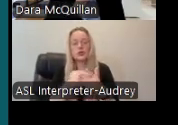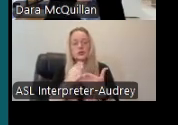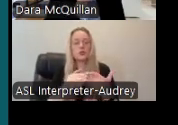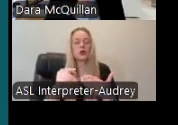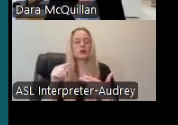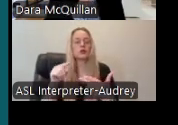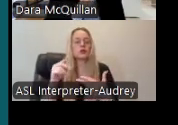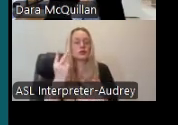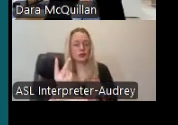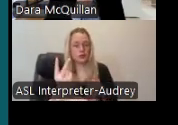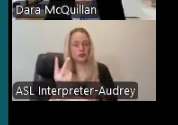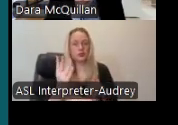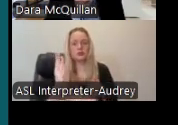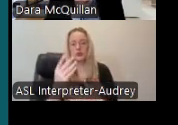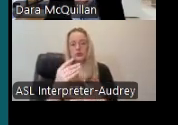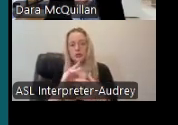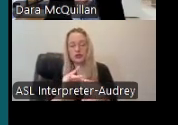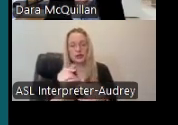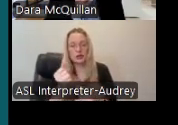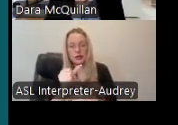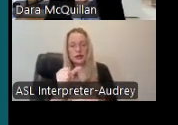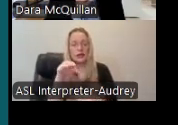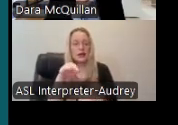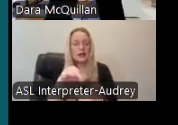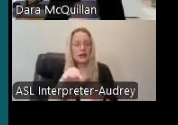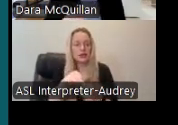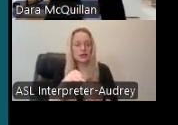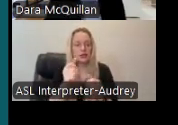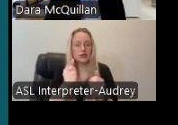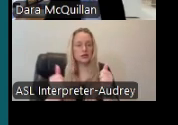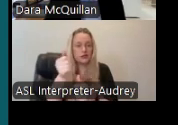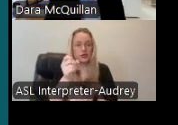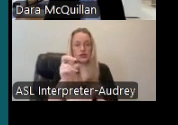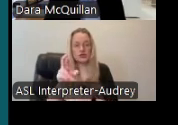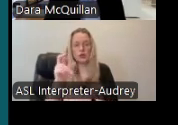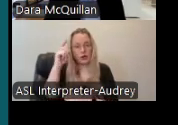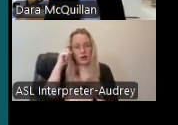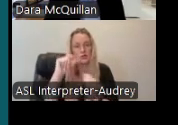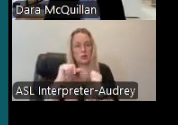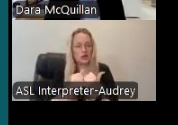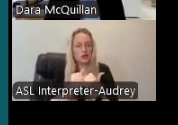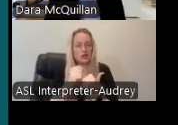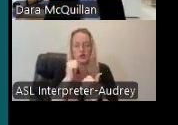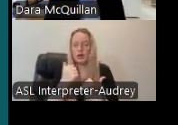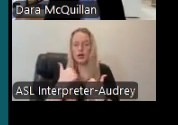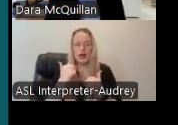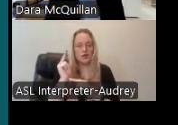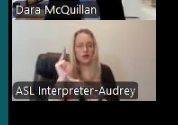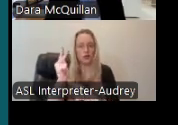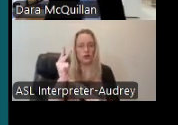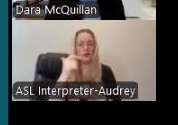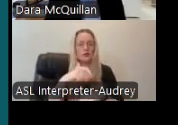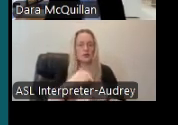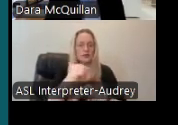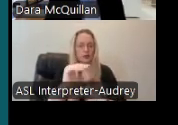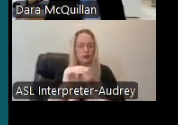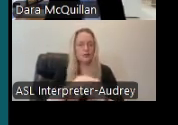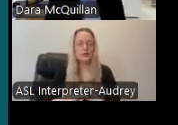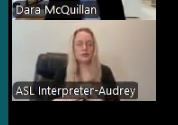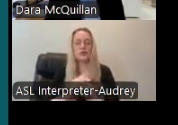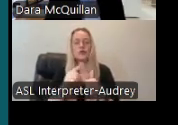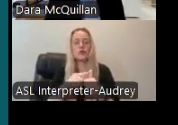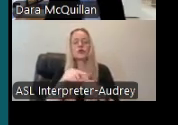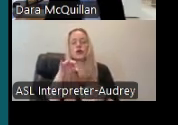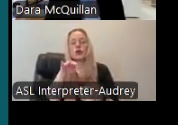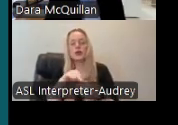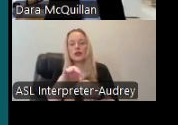any elected officials and government agencies are not limited to 3 minutes. The first up are elected officials